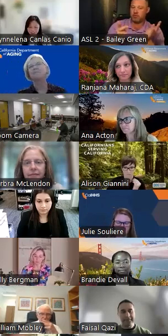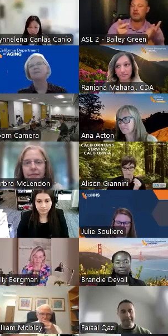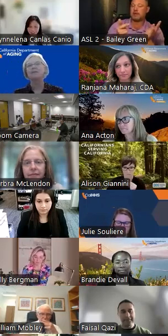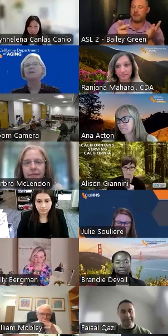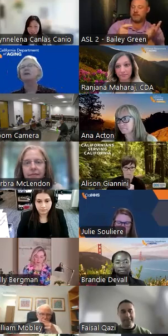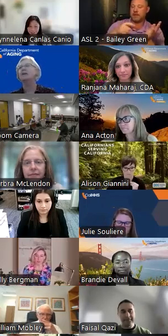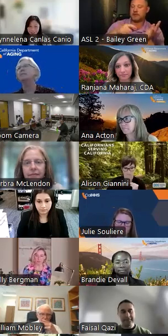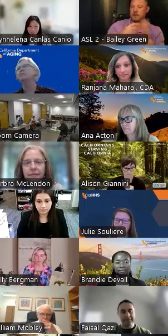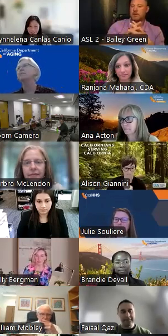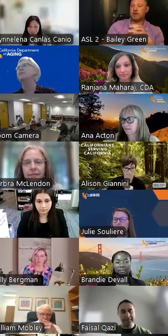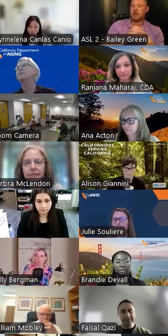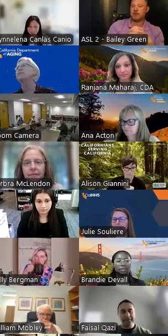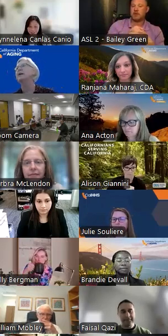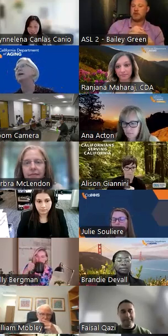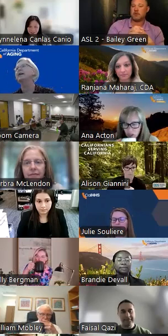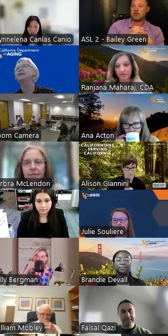be.